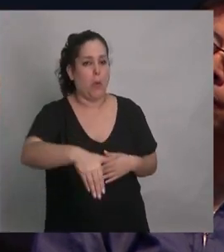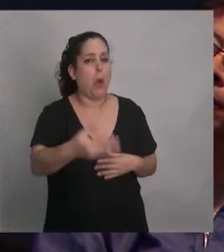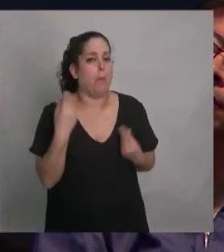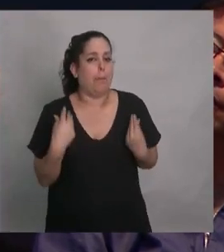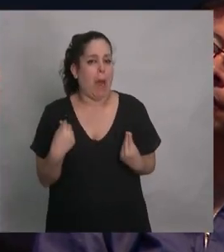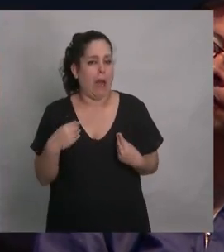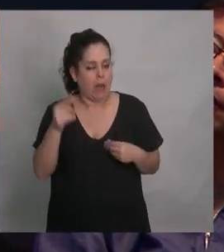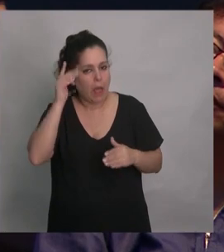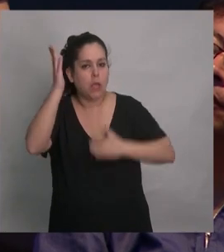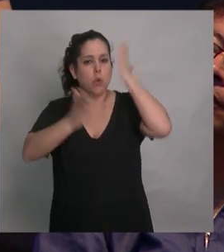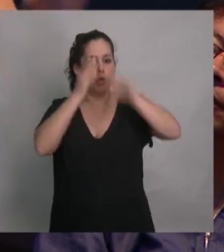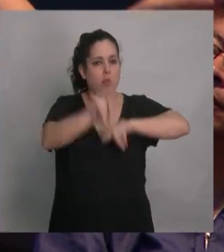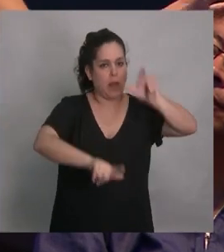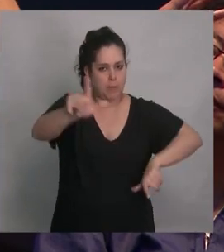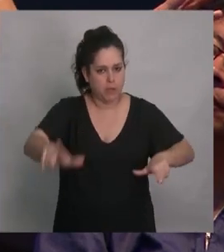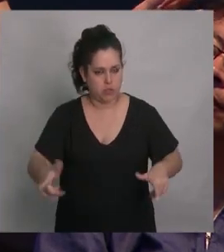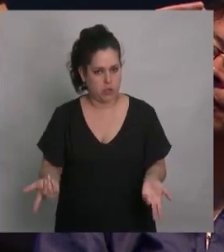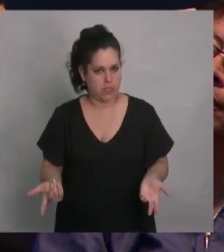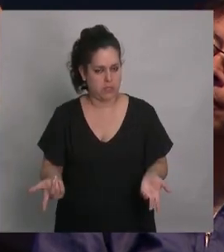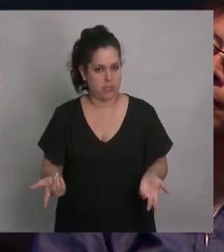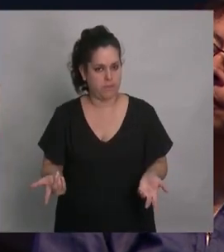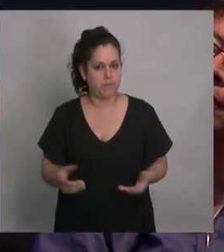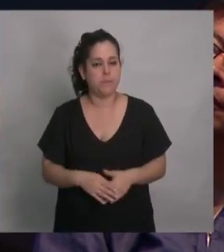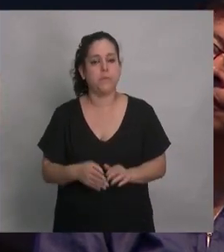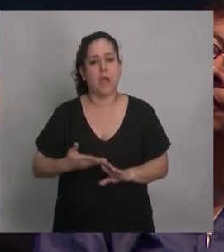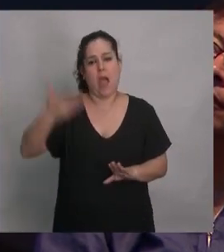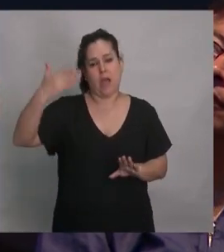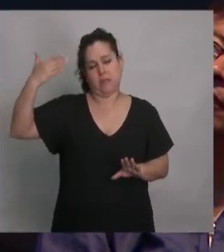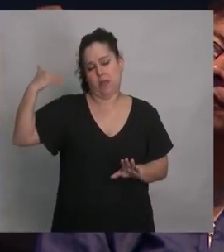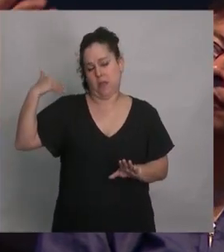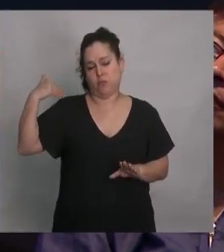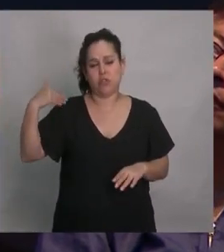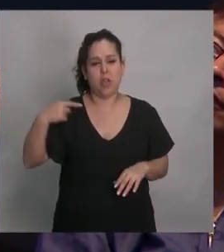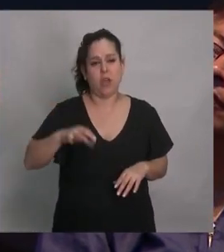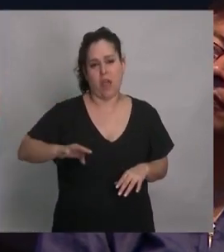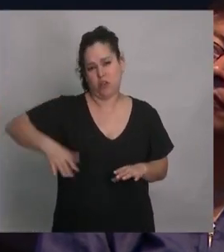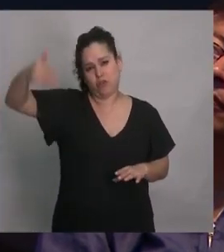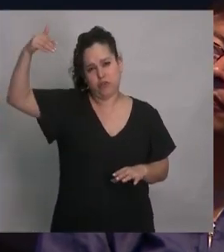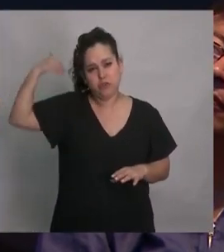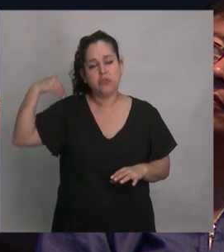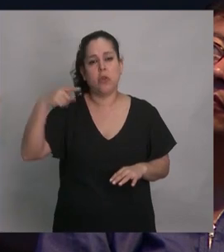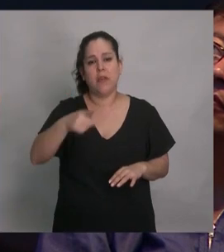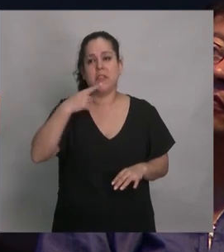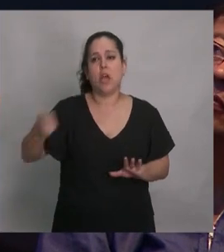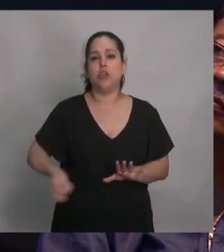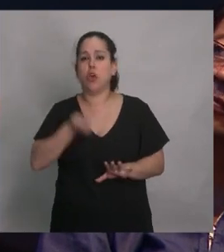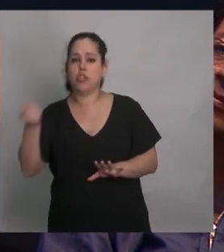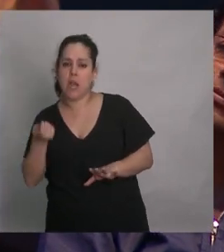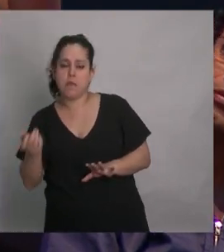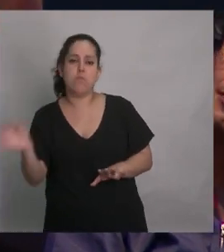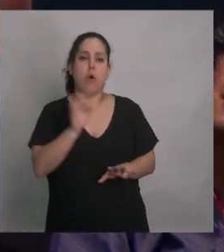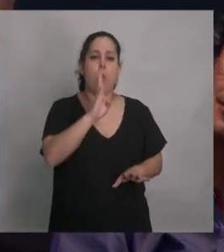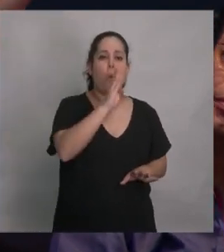millions of people. For many years ago, it would be socialism or barbarian. We have to